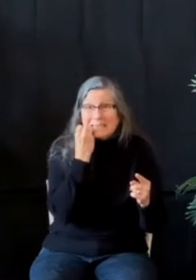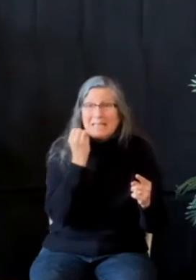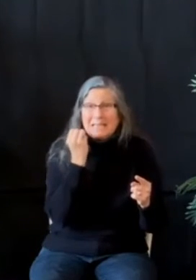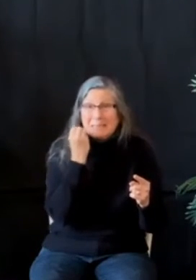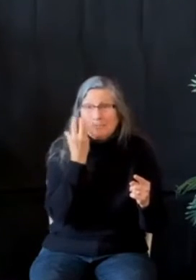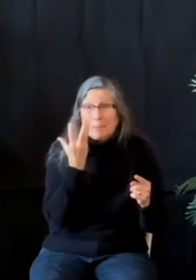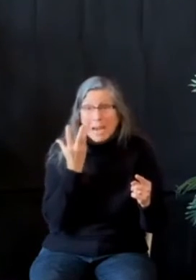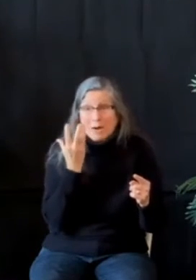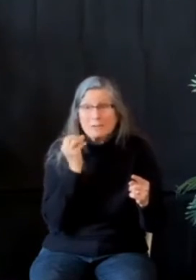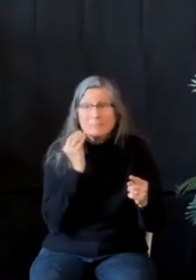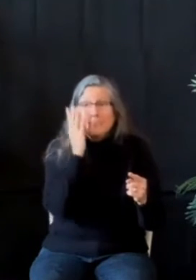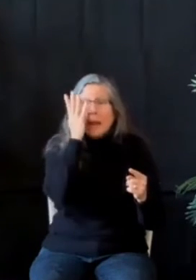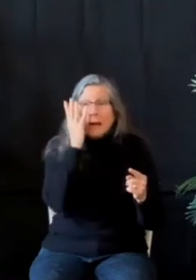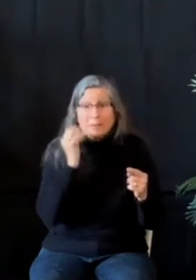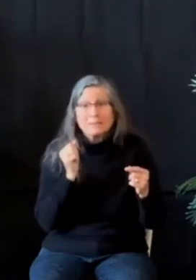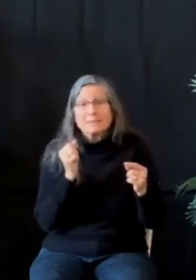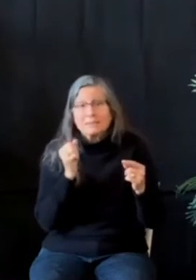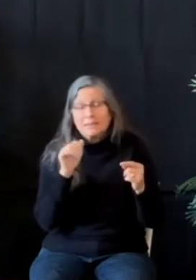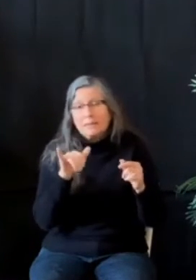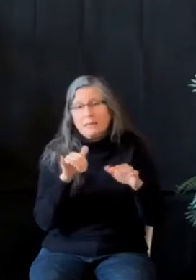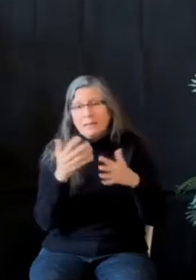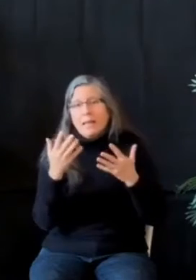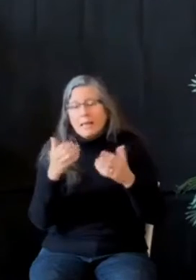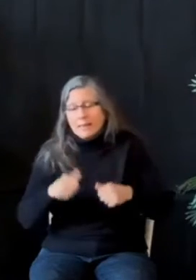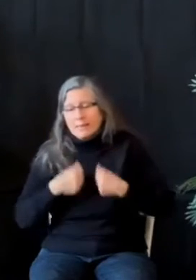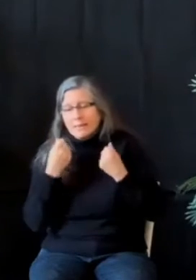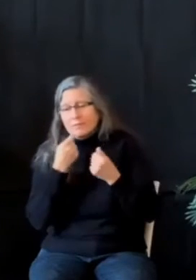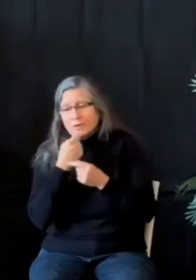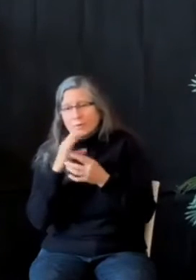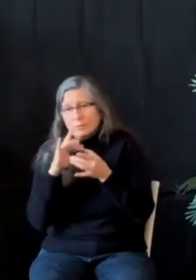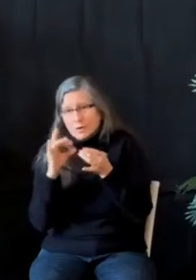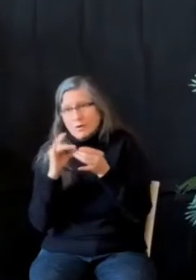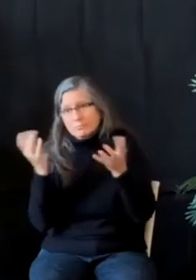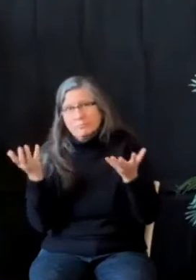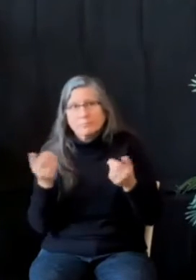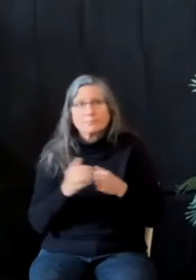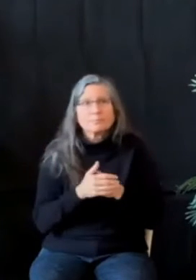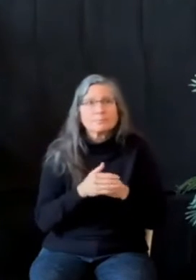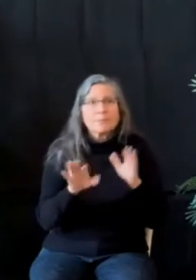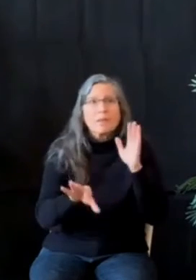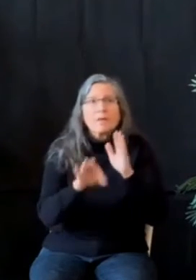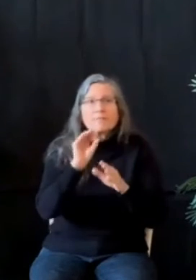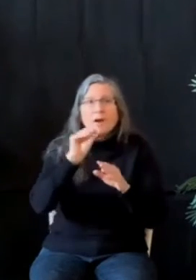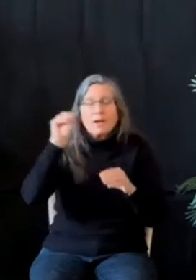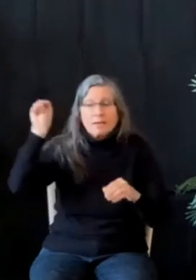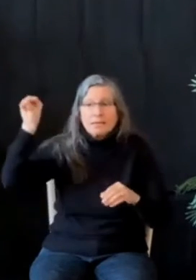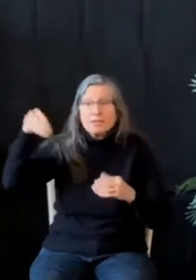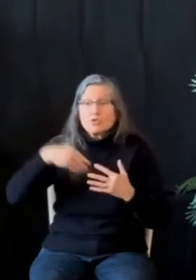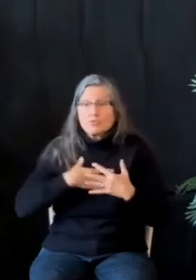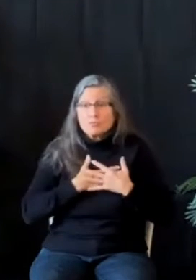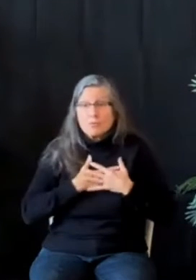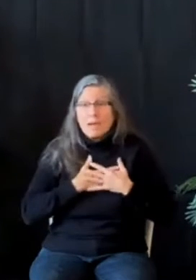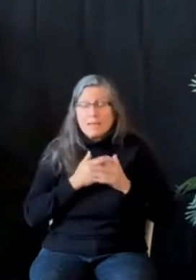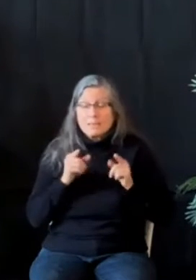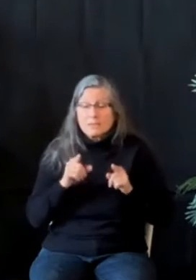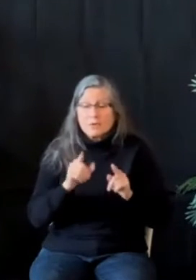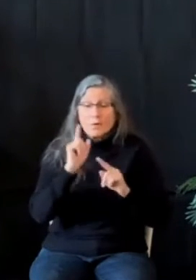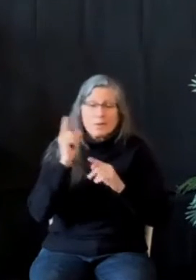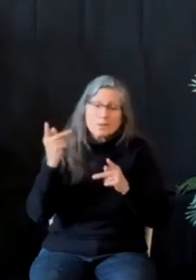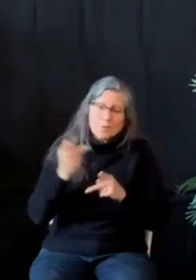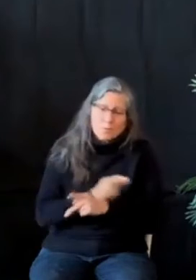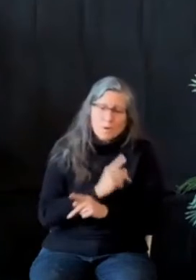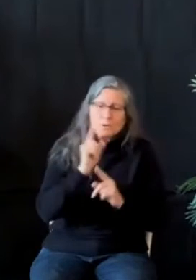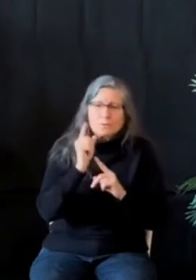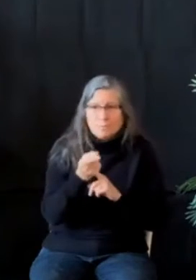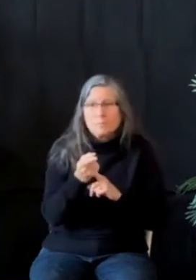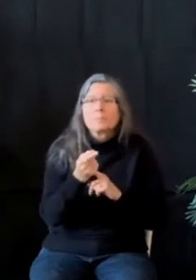When we look at this passage of Scripture that's here, it's called Finding Grace at Your Worst Moment. There are times in